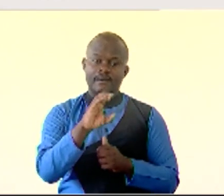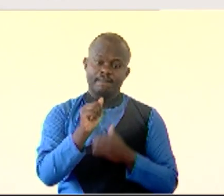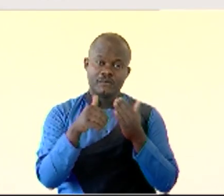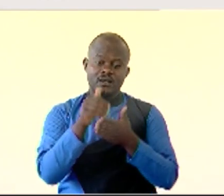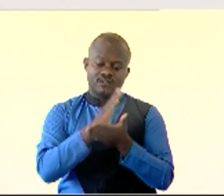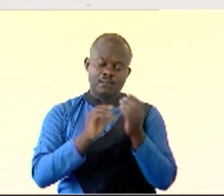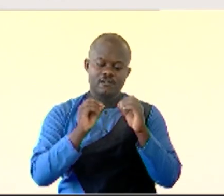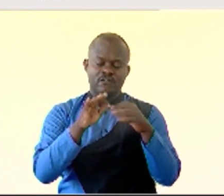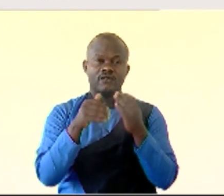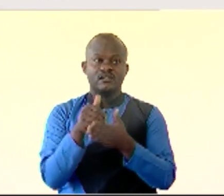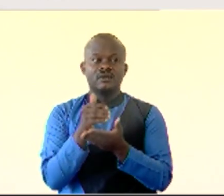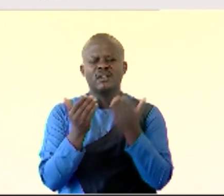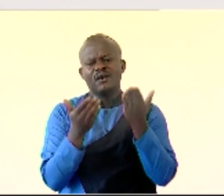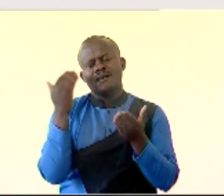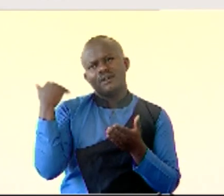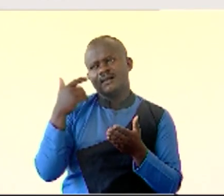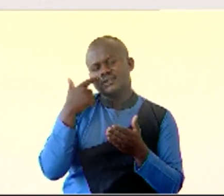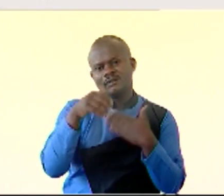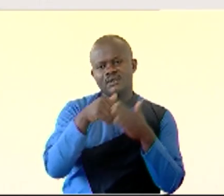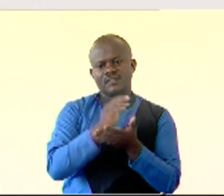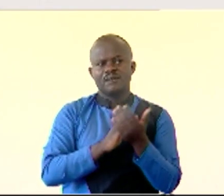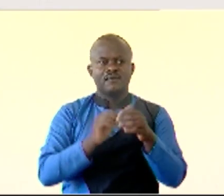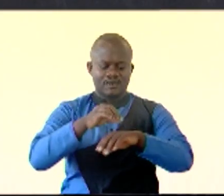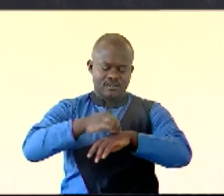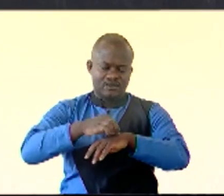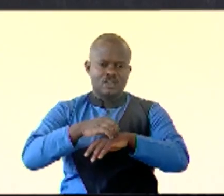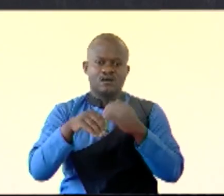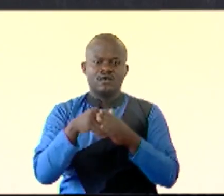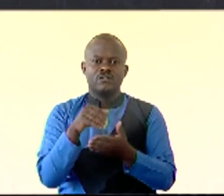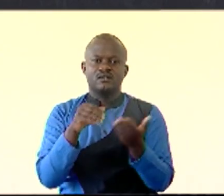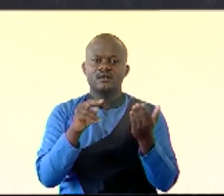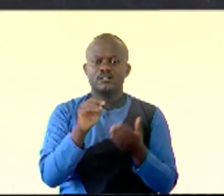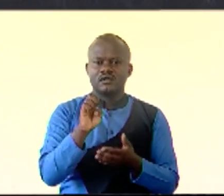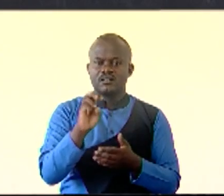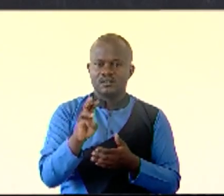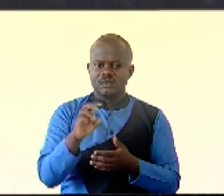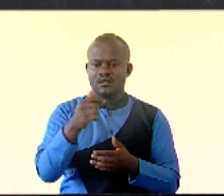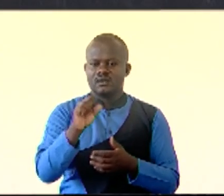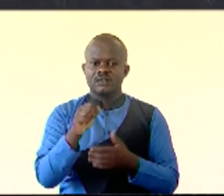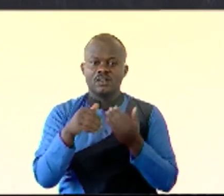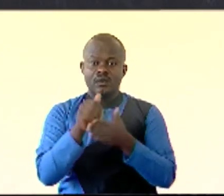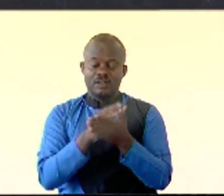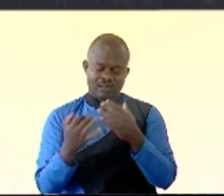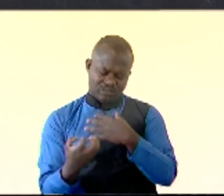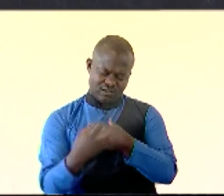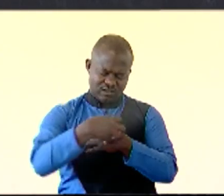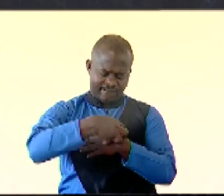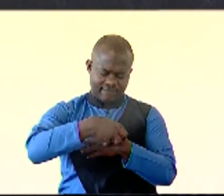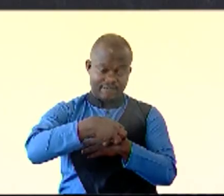the, you have ever seen some of the skin, they produce some of the mucus, and once the bacteria comes and they